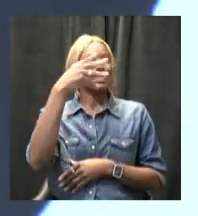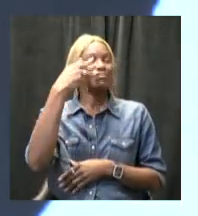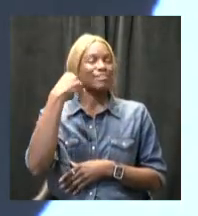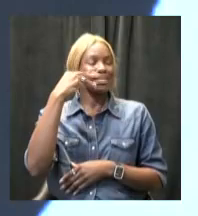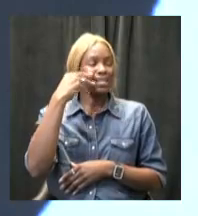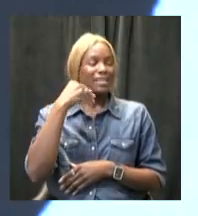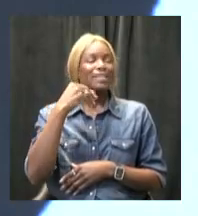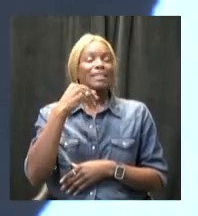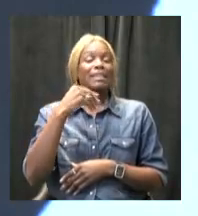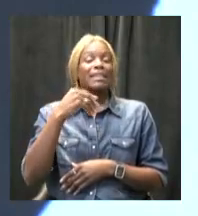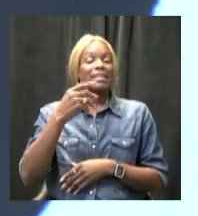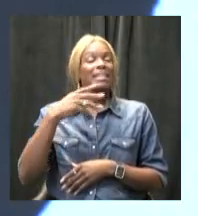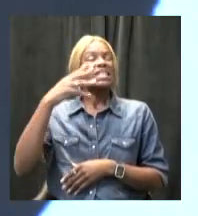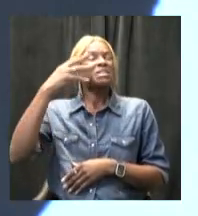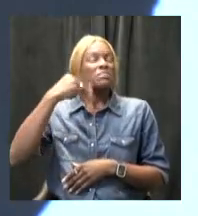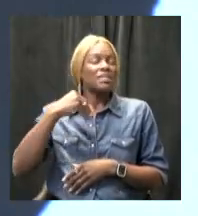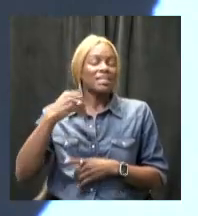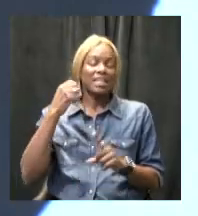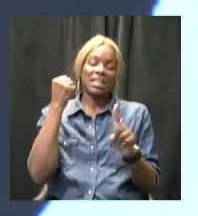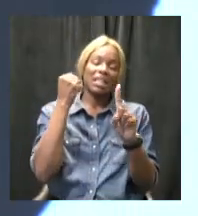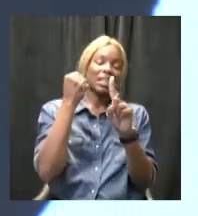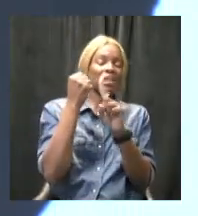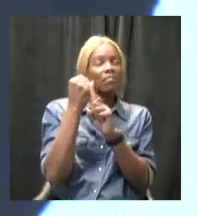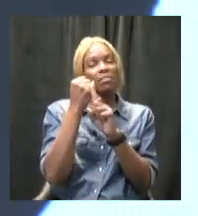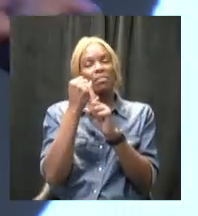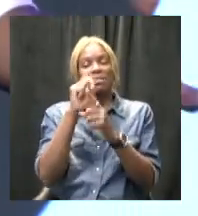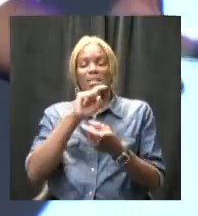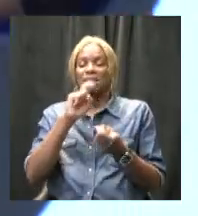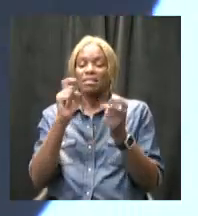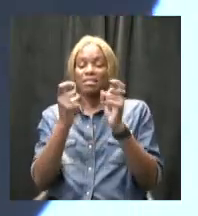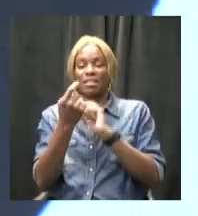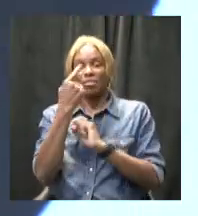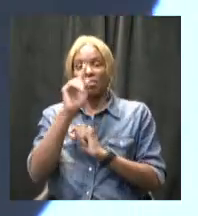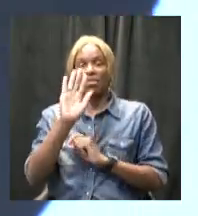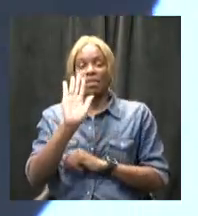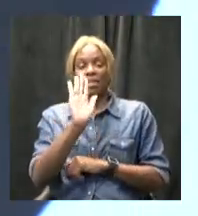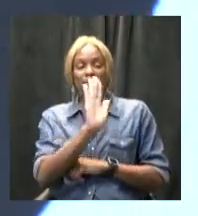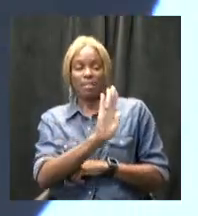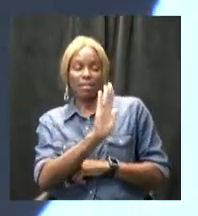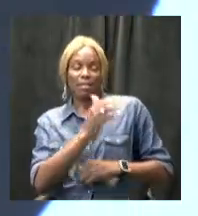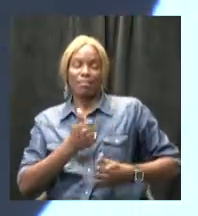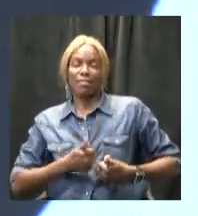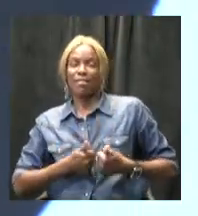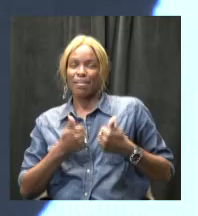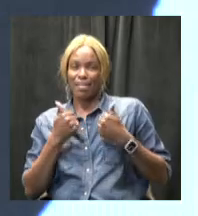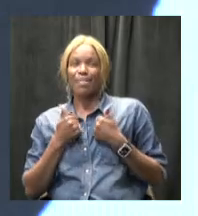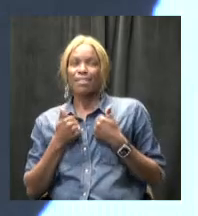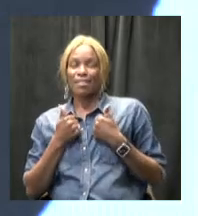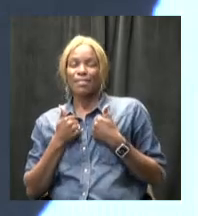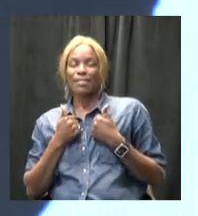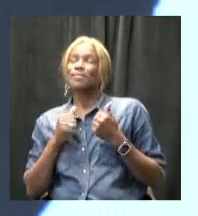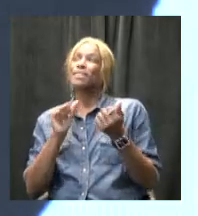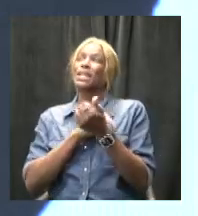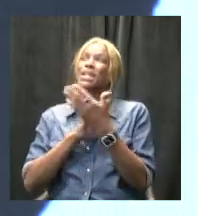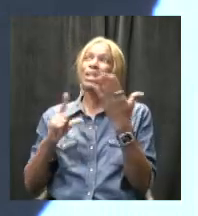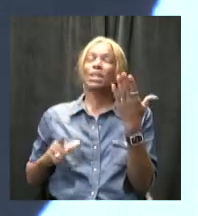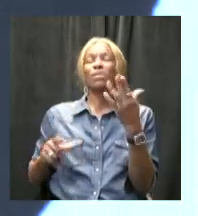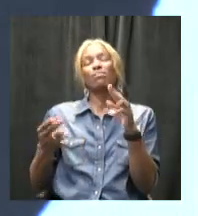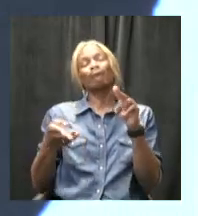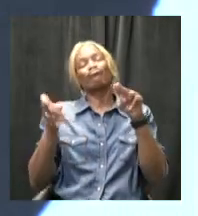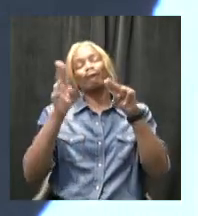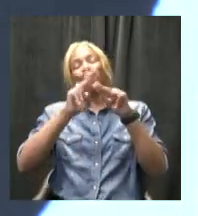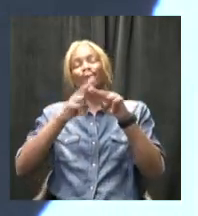the movement on their life and says, I want what they have. I want what God is doing in their lives. And the Lord starts